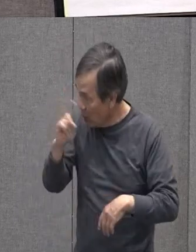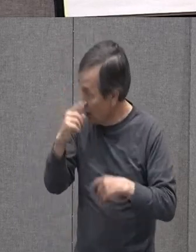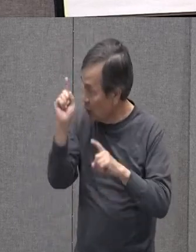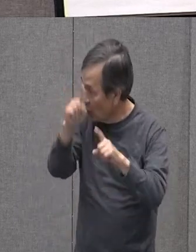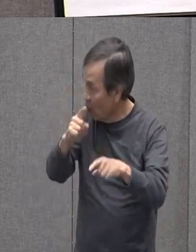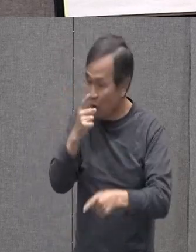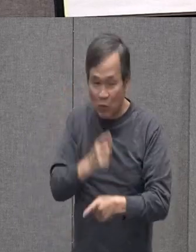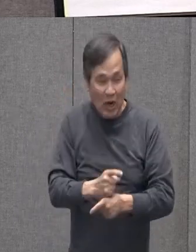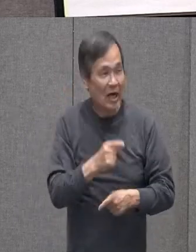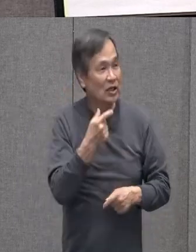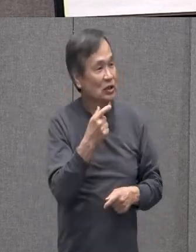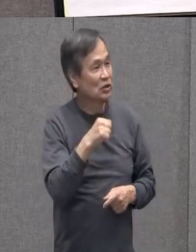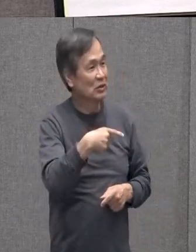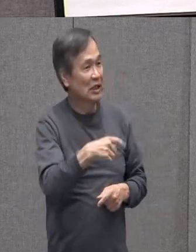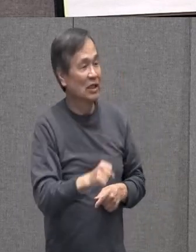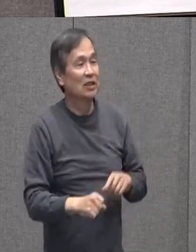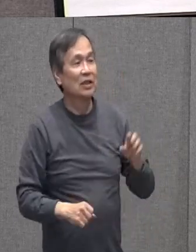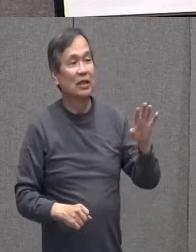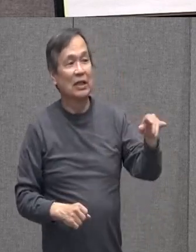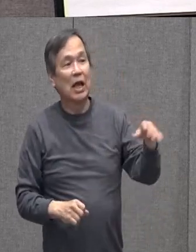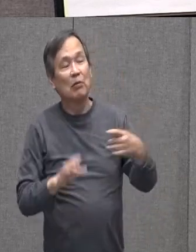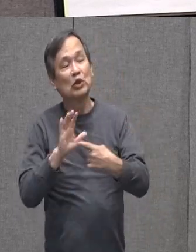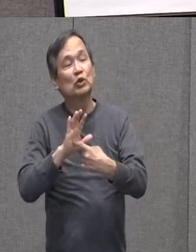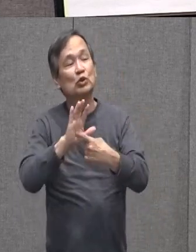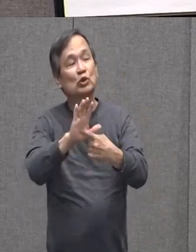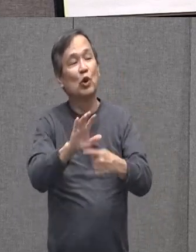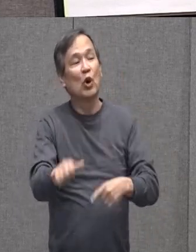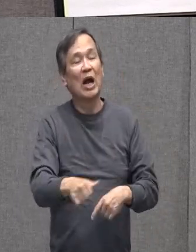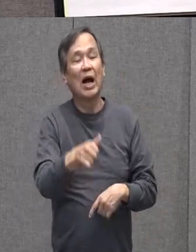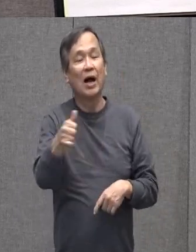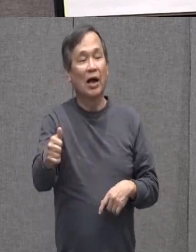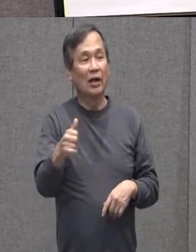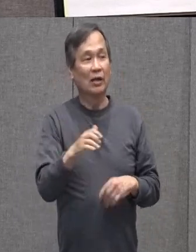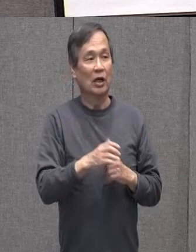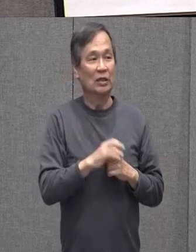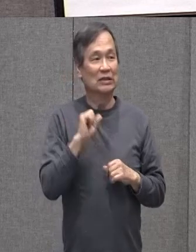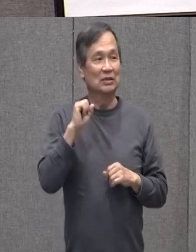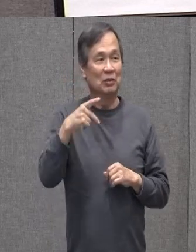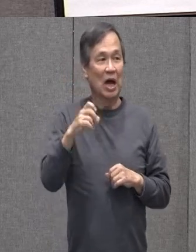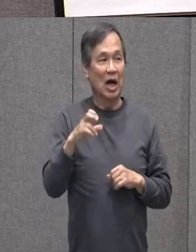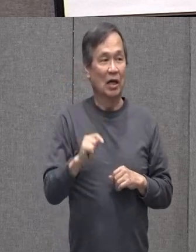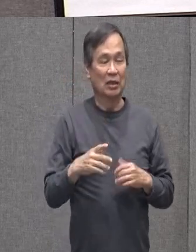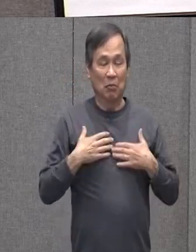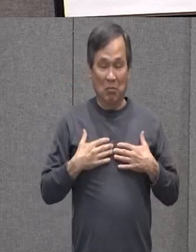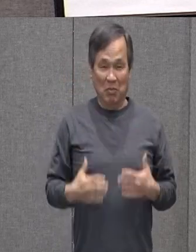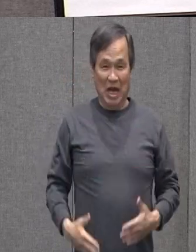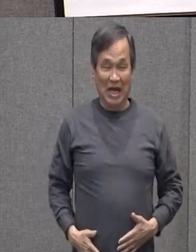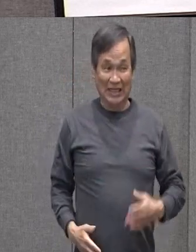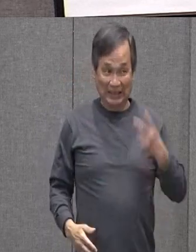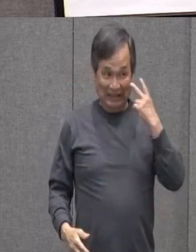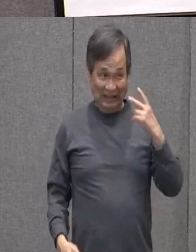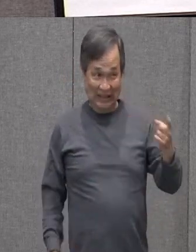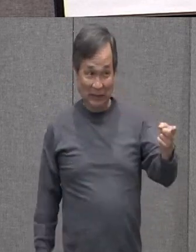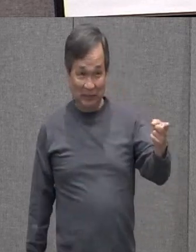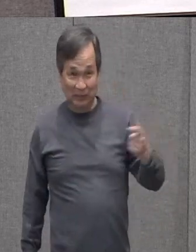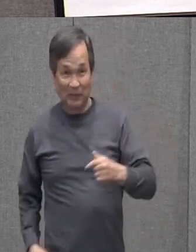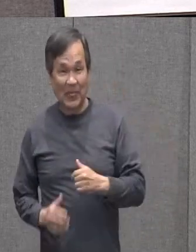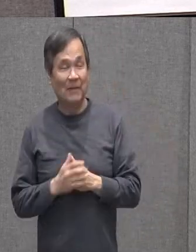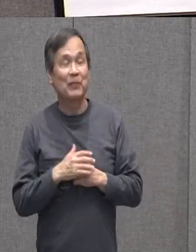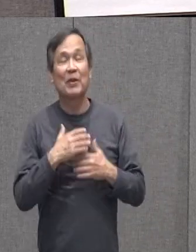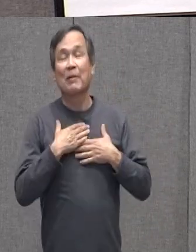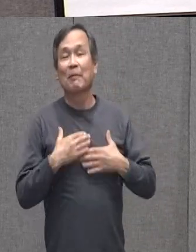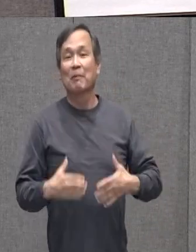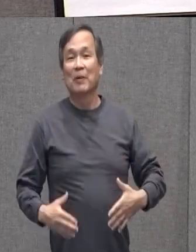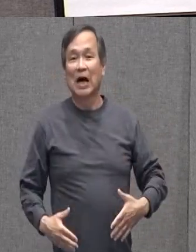work perfect. So let's take a look at what else makes up Spot. Oh, his body. The body on Spot is